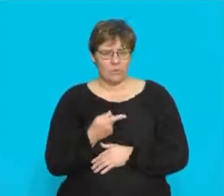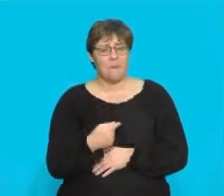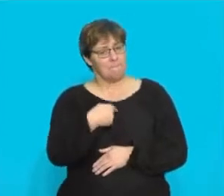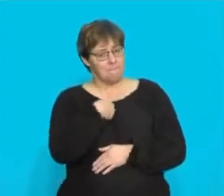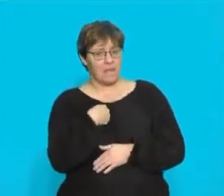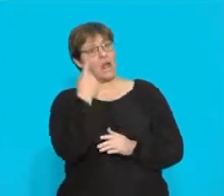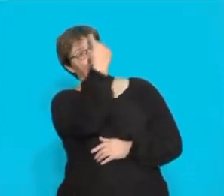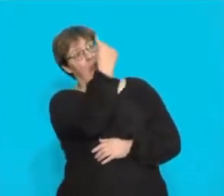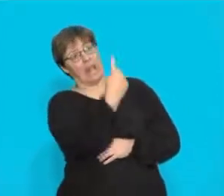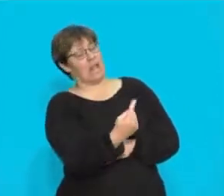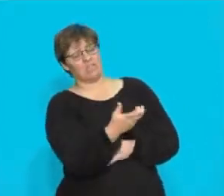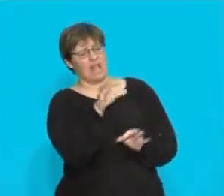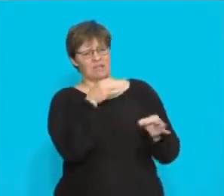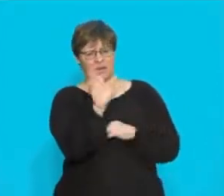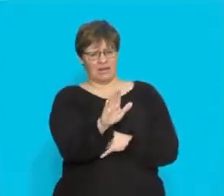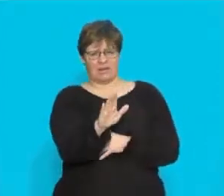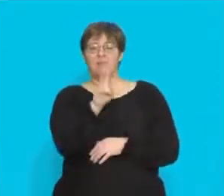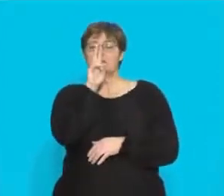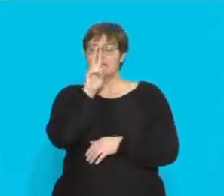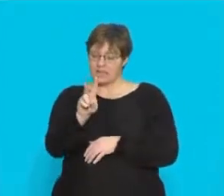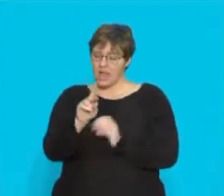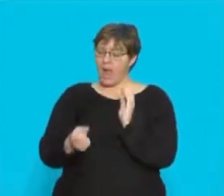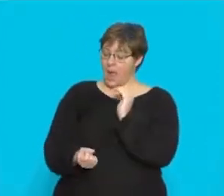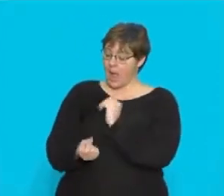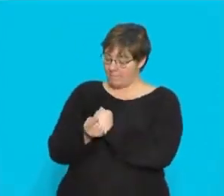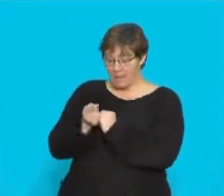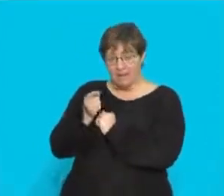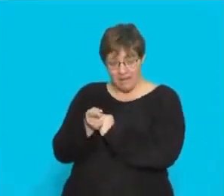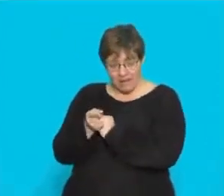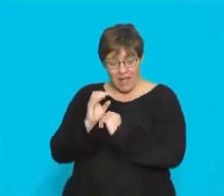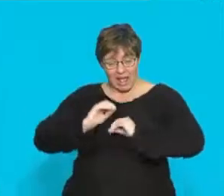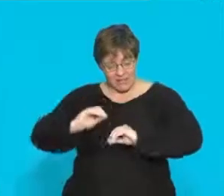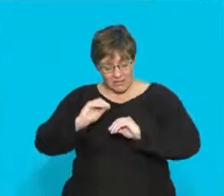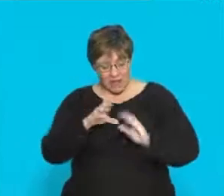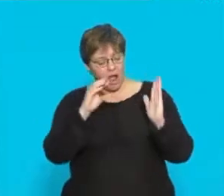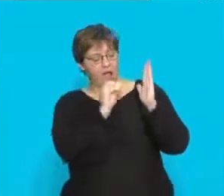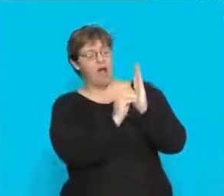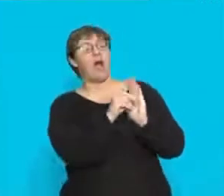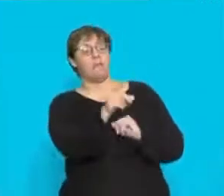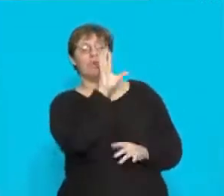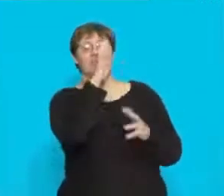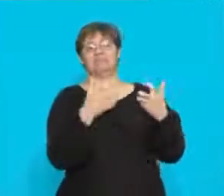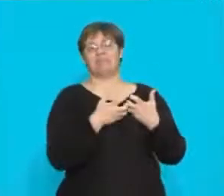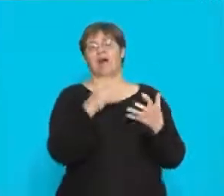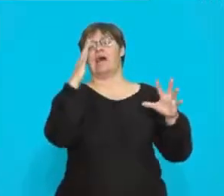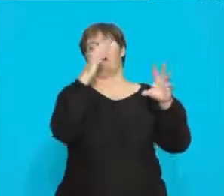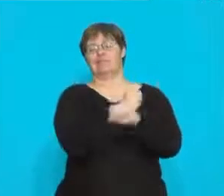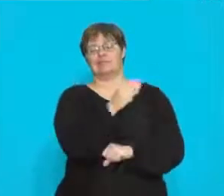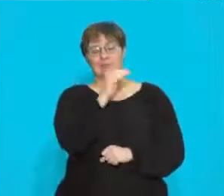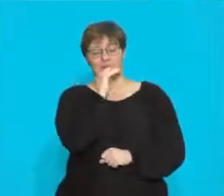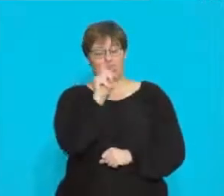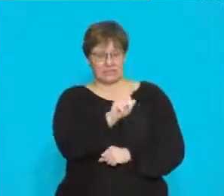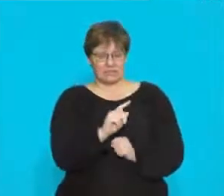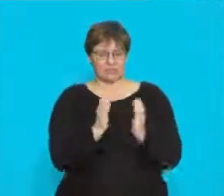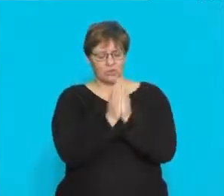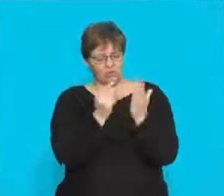Right, as I said, I'm not going to go through each one of them as a word, but take a note, jot it down, right, and then go